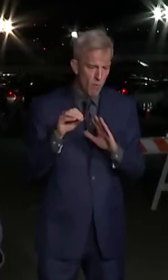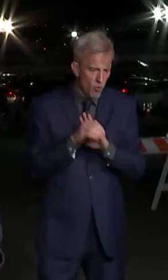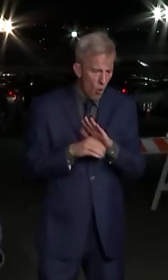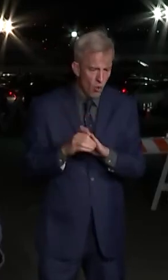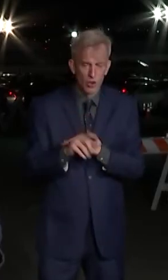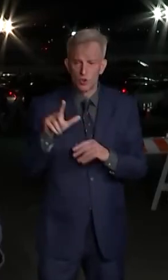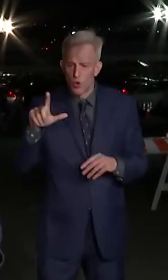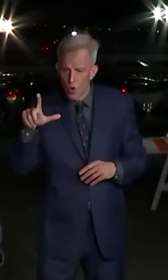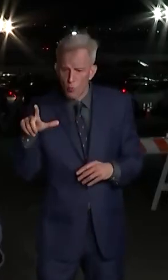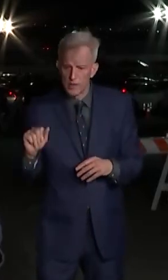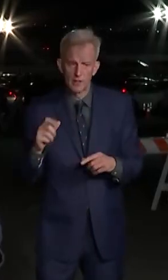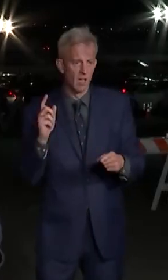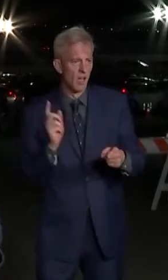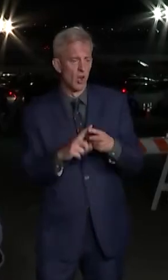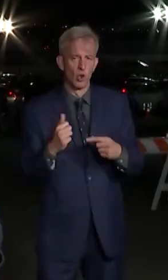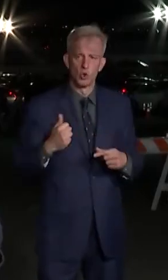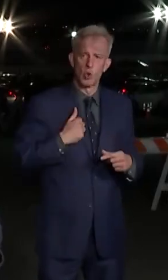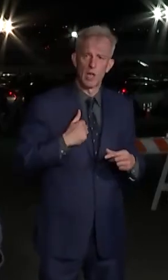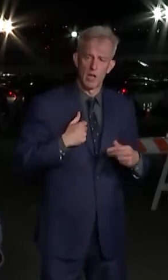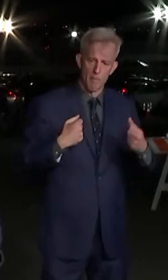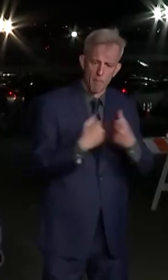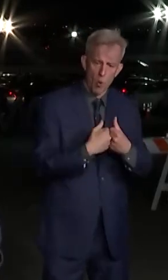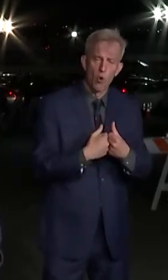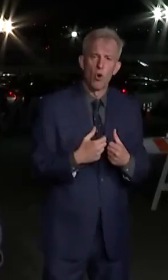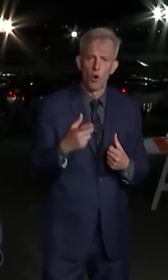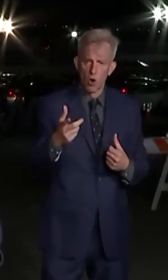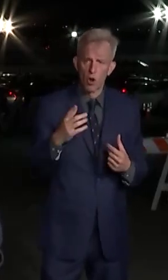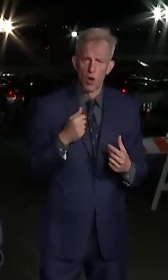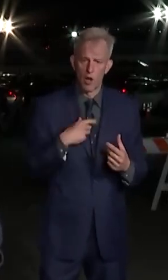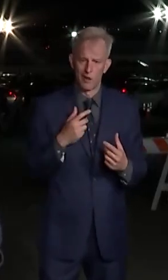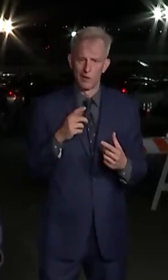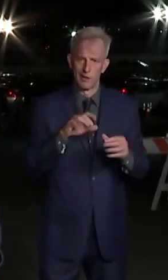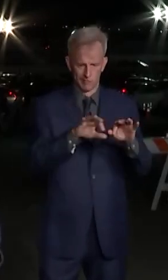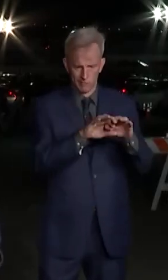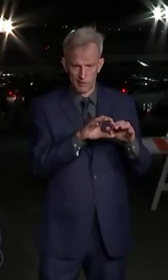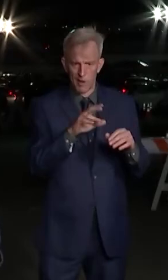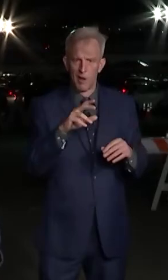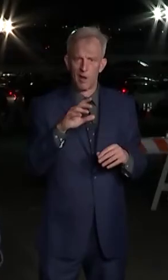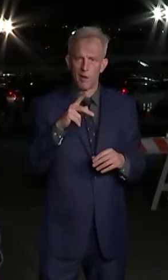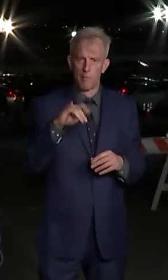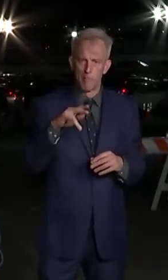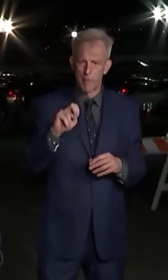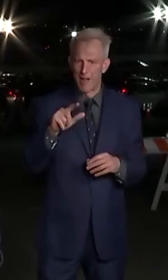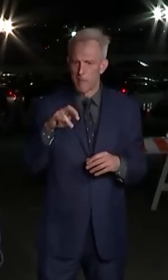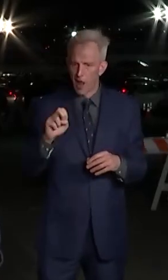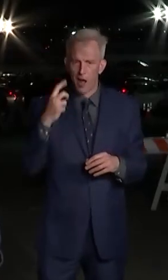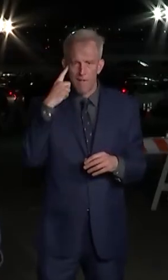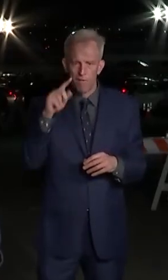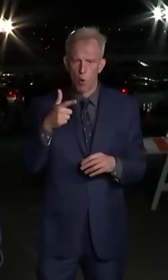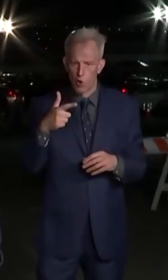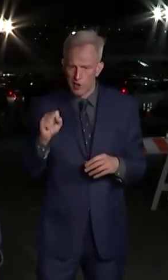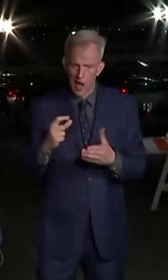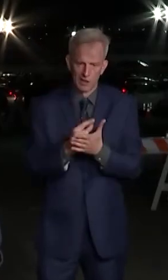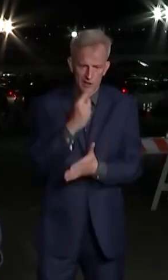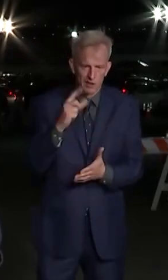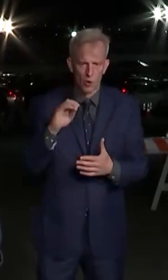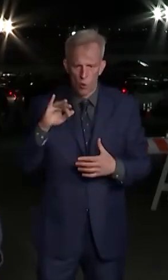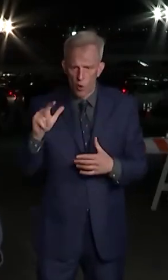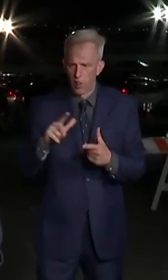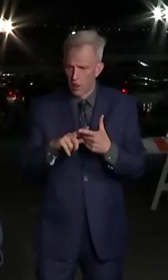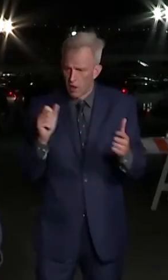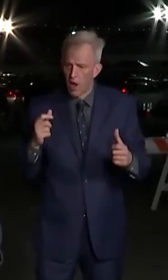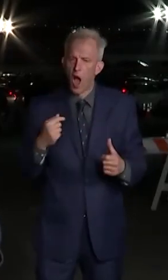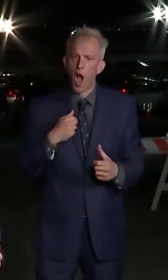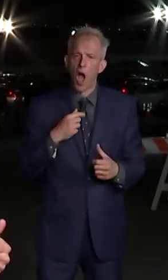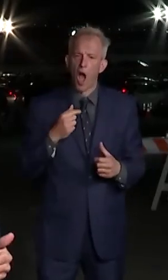in a new energy economy there too. So this isn't just about LA. I don't want LA just to win this while the rest of the country suffers. I think California